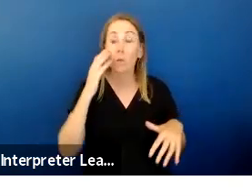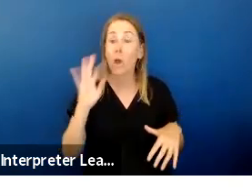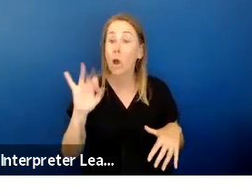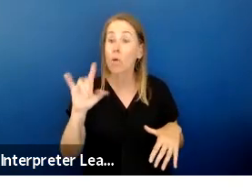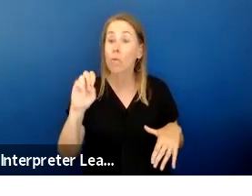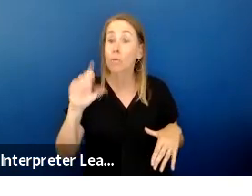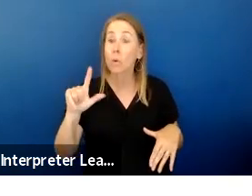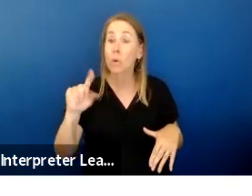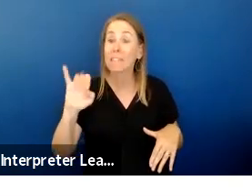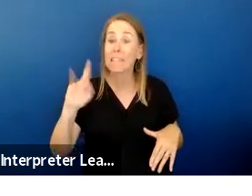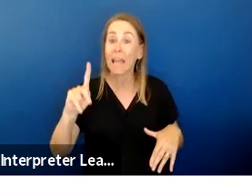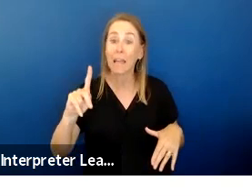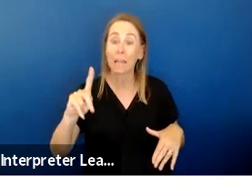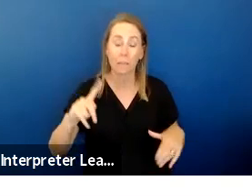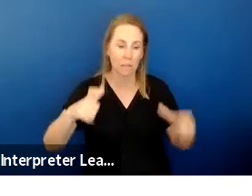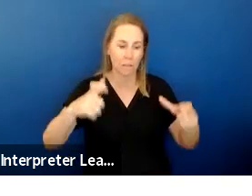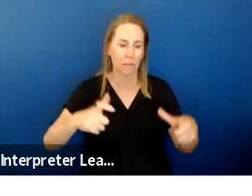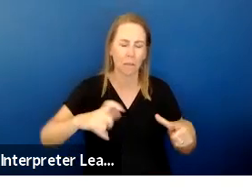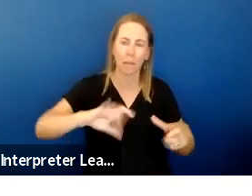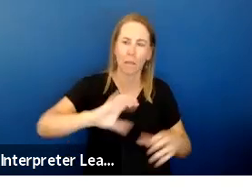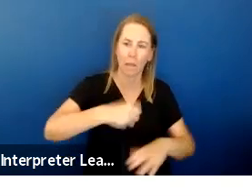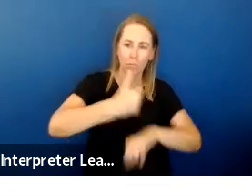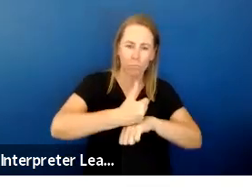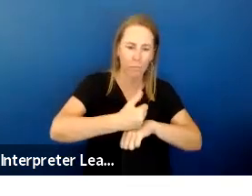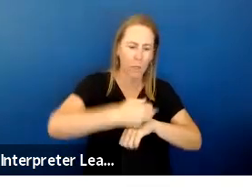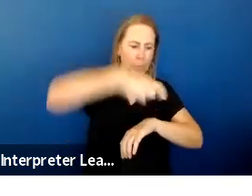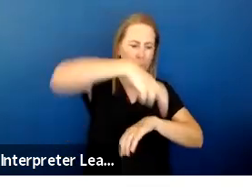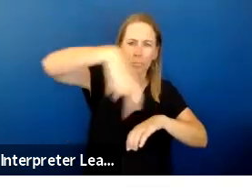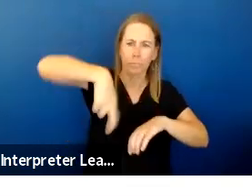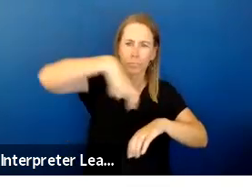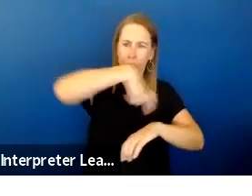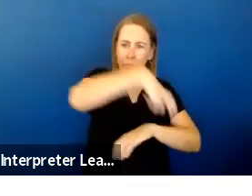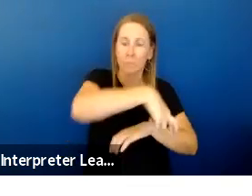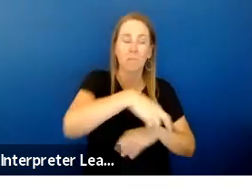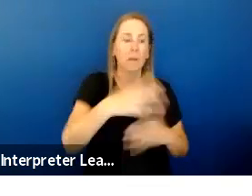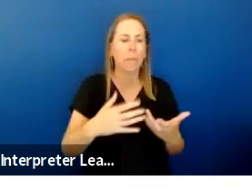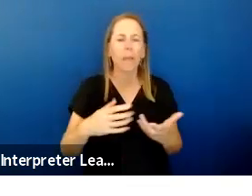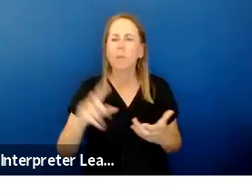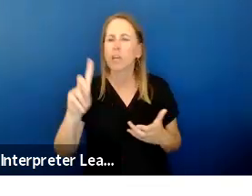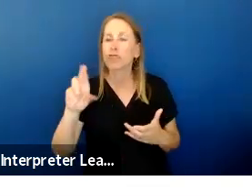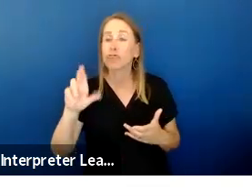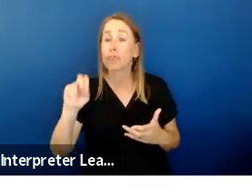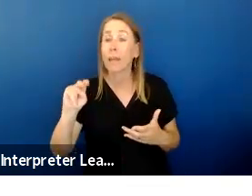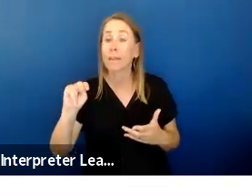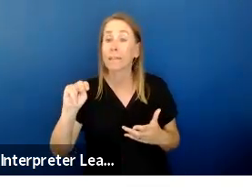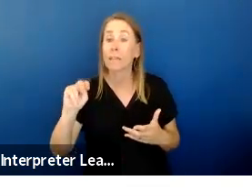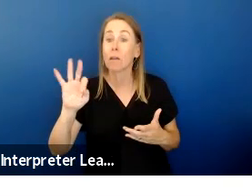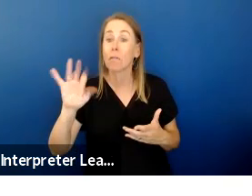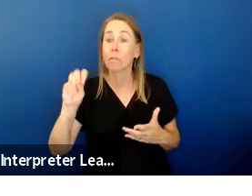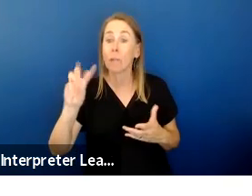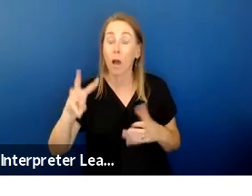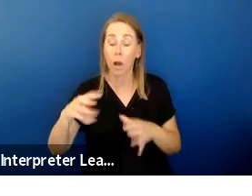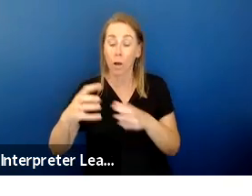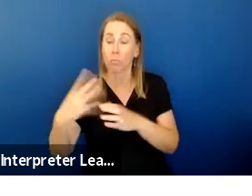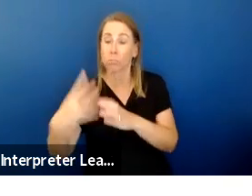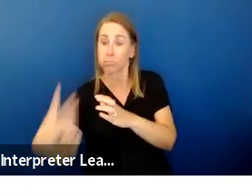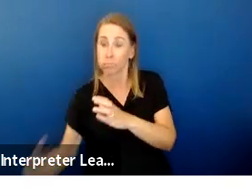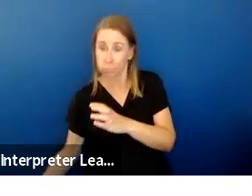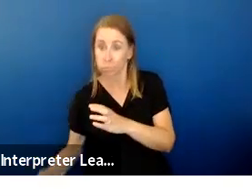installing sump pumps with backup power, and install drain plugs and backflow valves to prevent floodwaters from entering